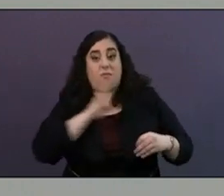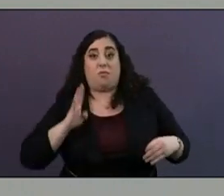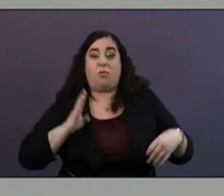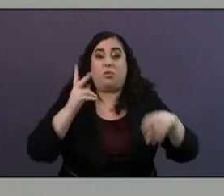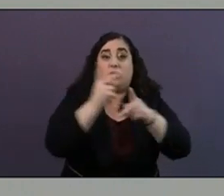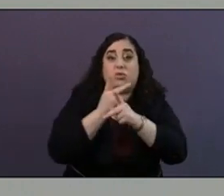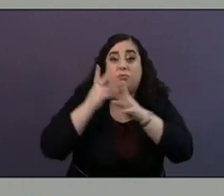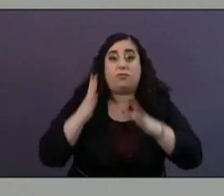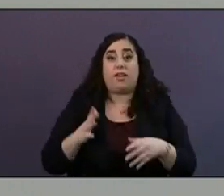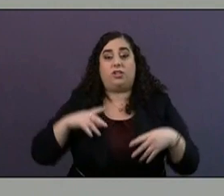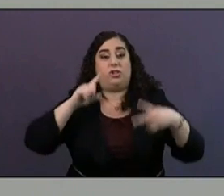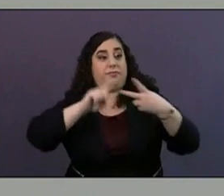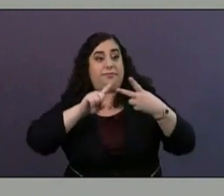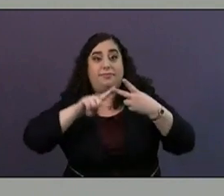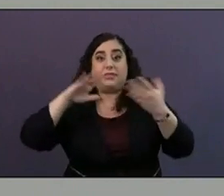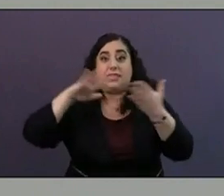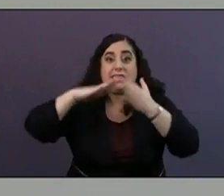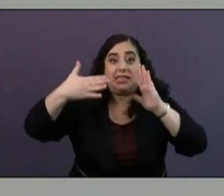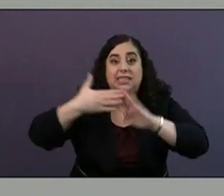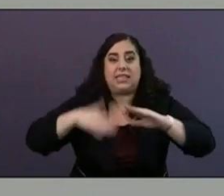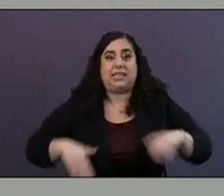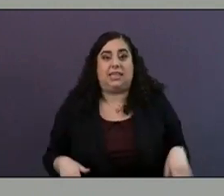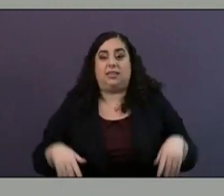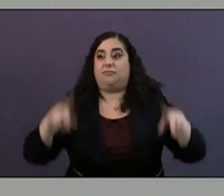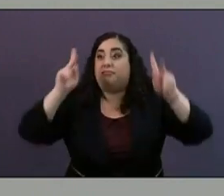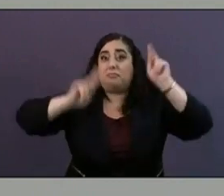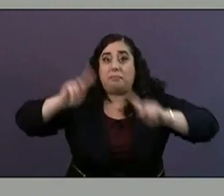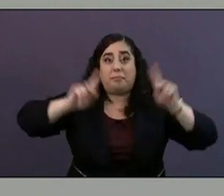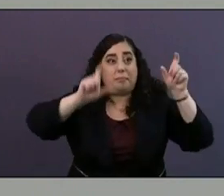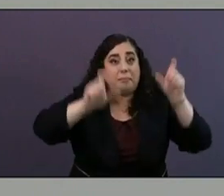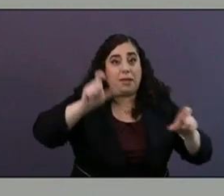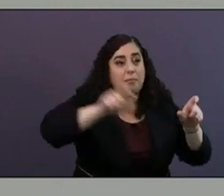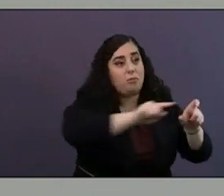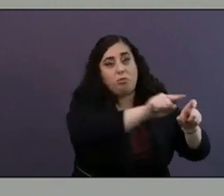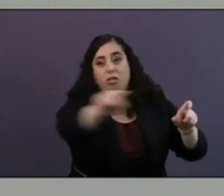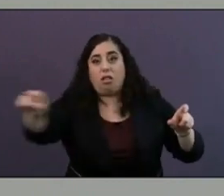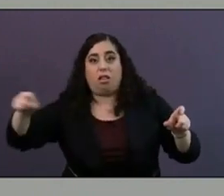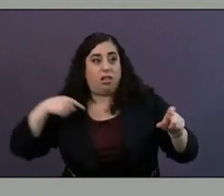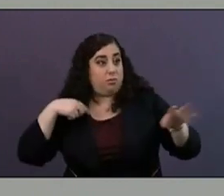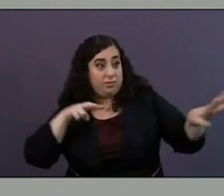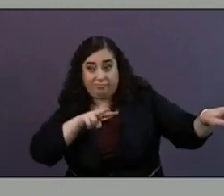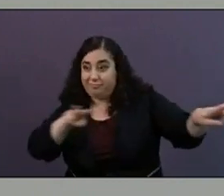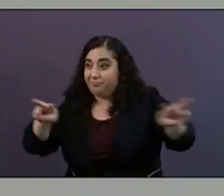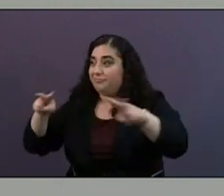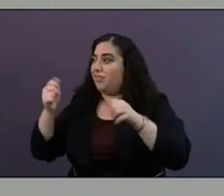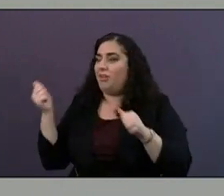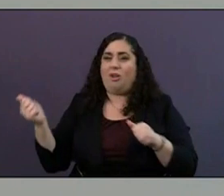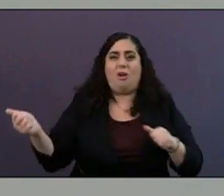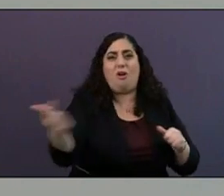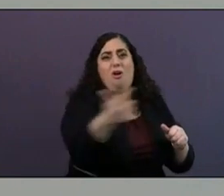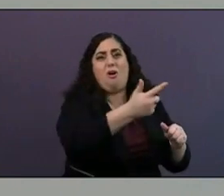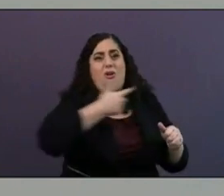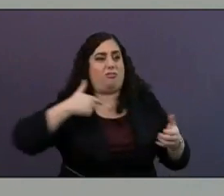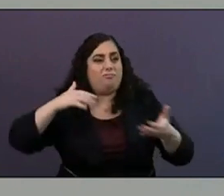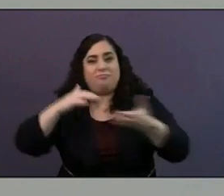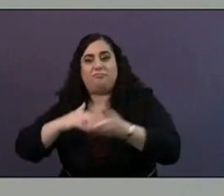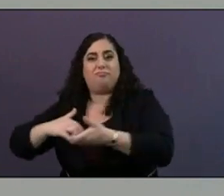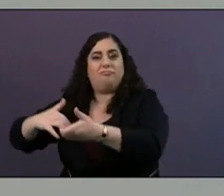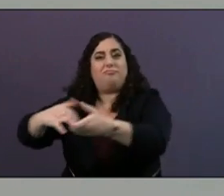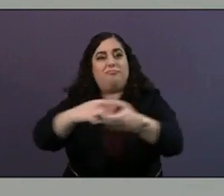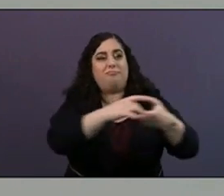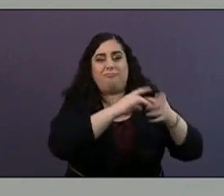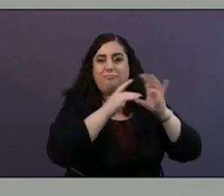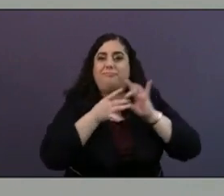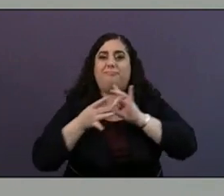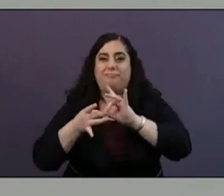City of San Diego, all the cities, all the people in the region, to really do what we feel is best for San Diego.